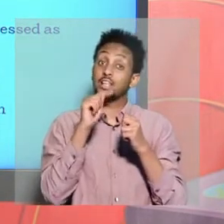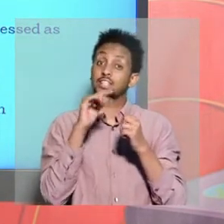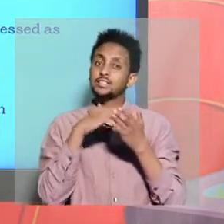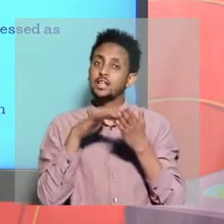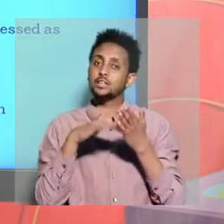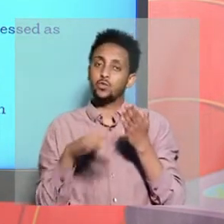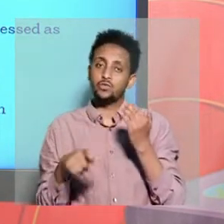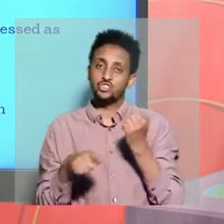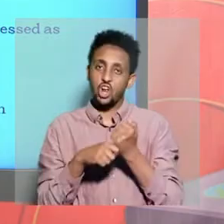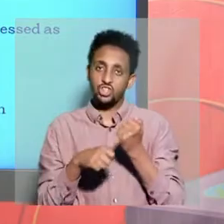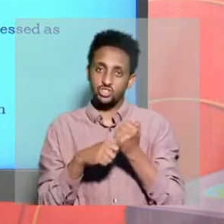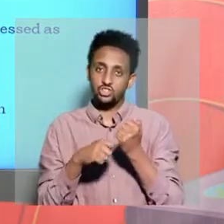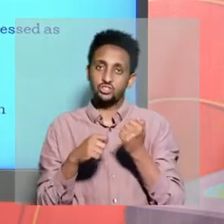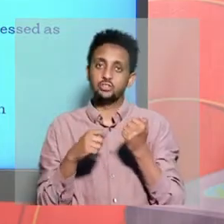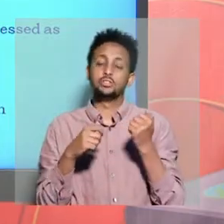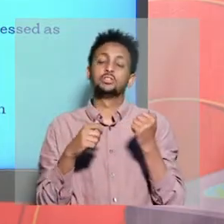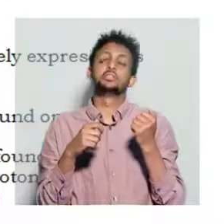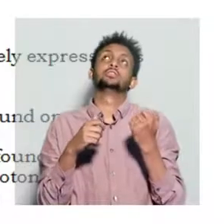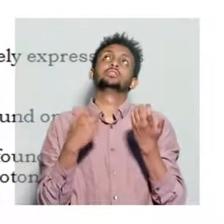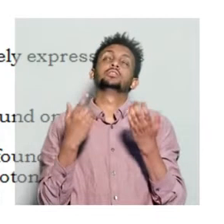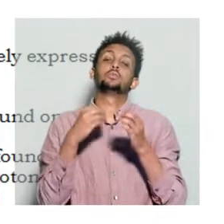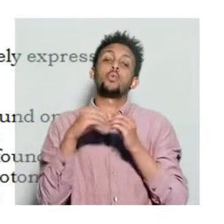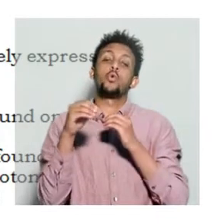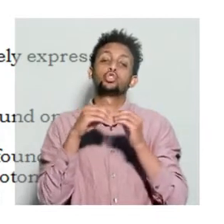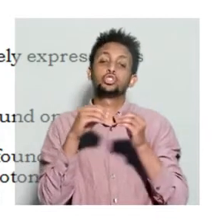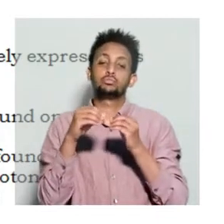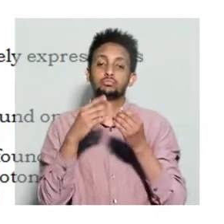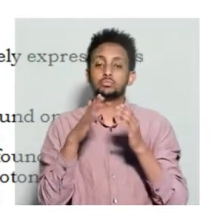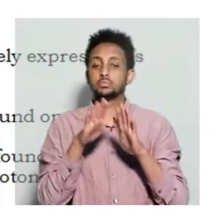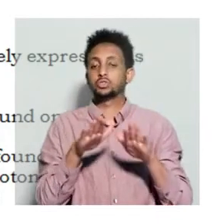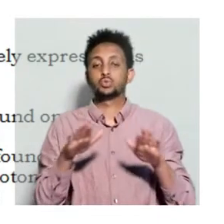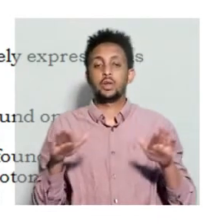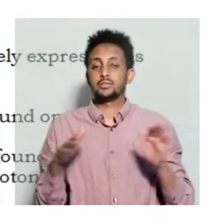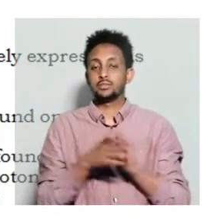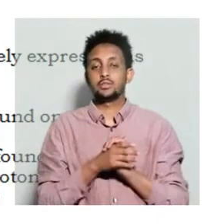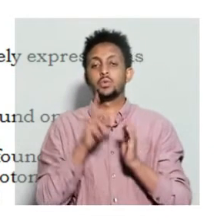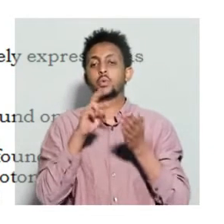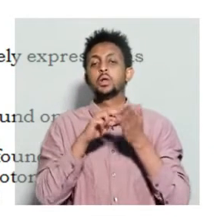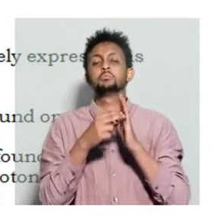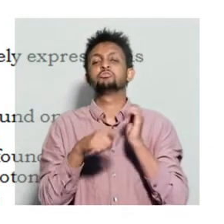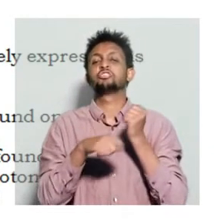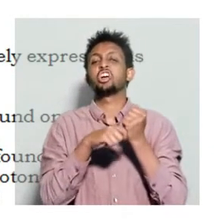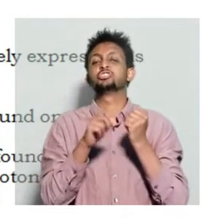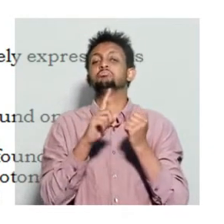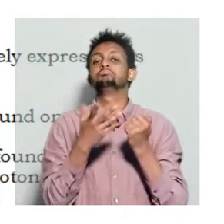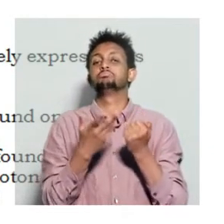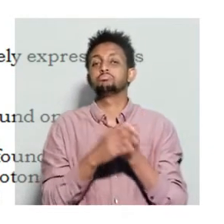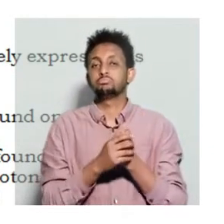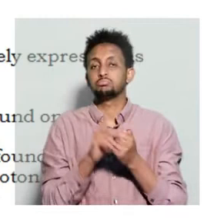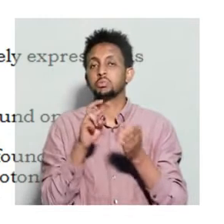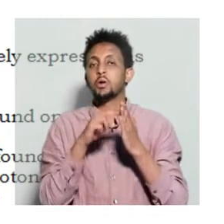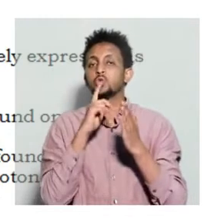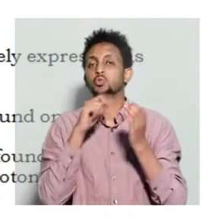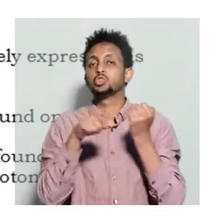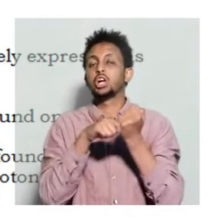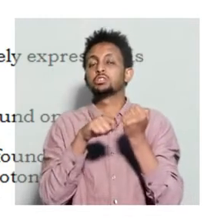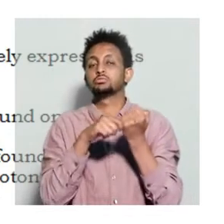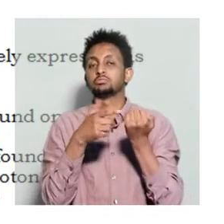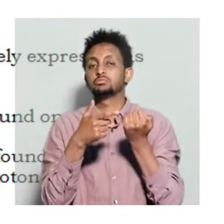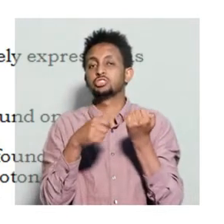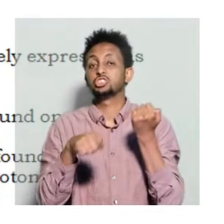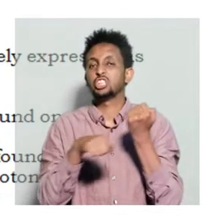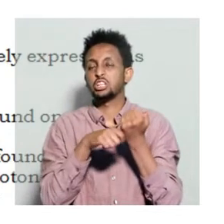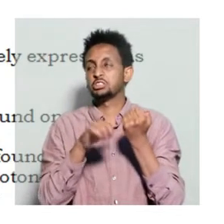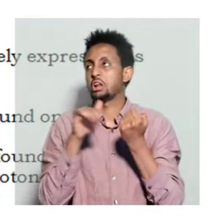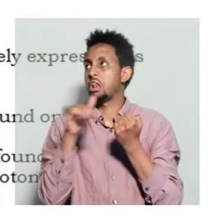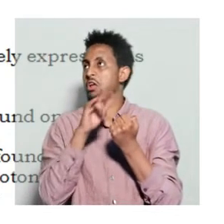of charges having random motion. We call it to be at rest. So what do you mean by charges? Well, charges